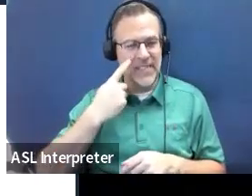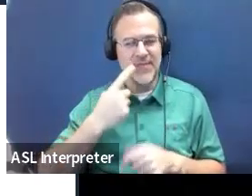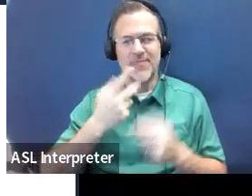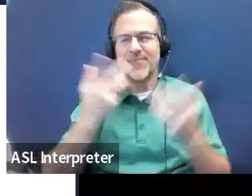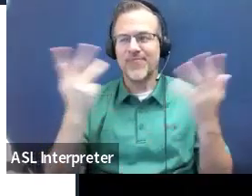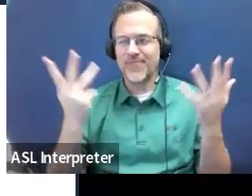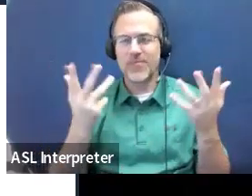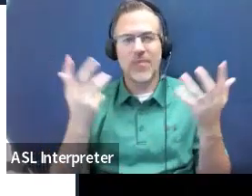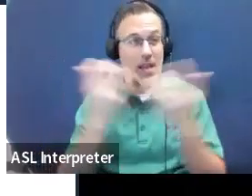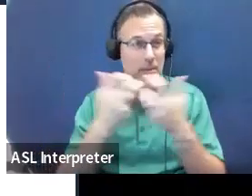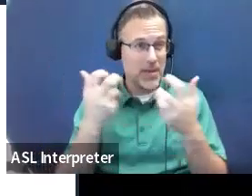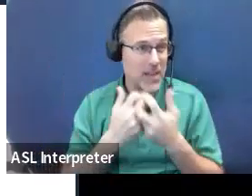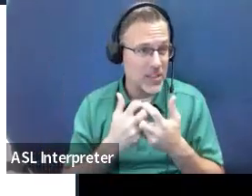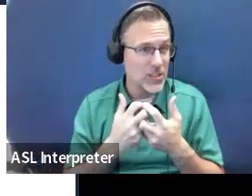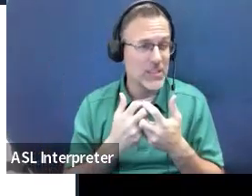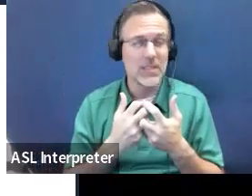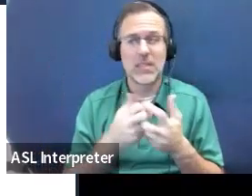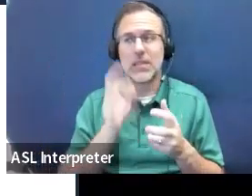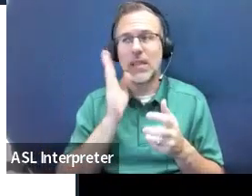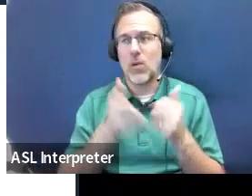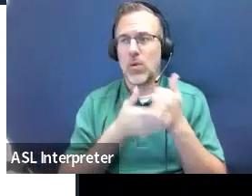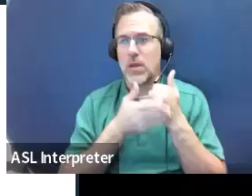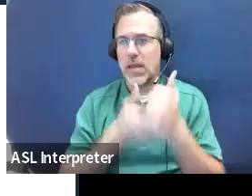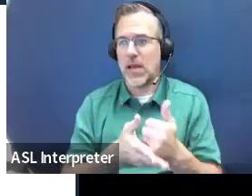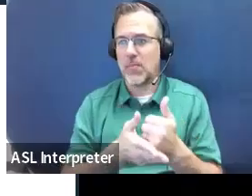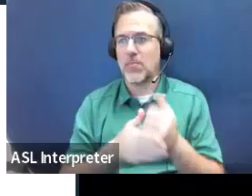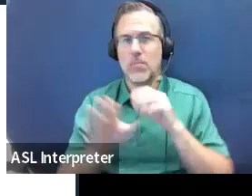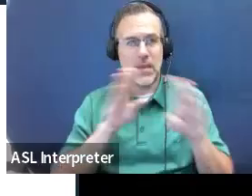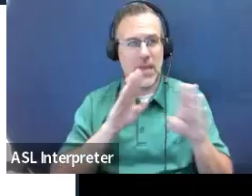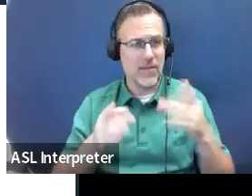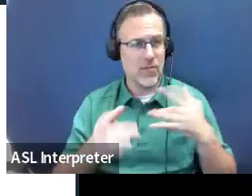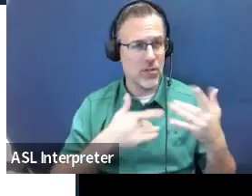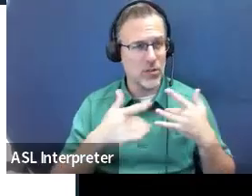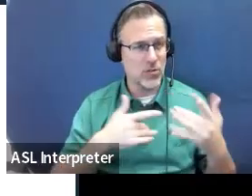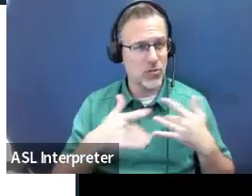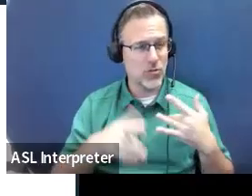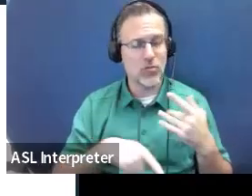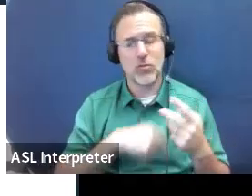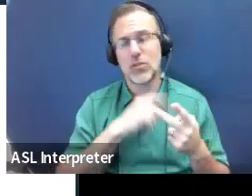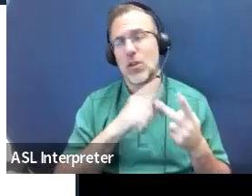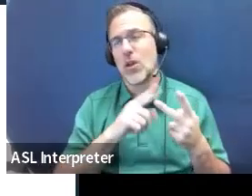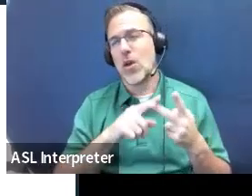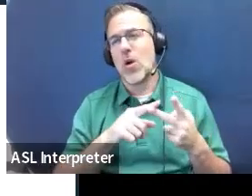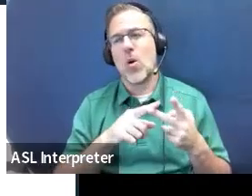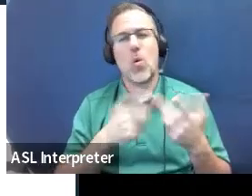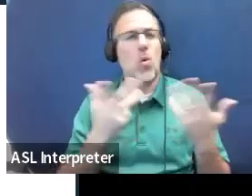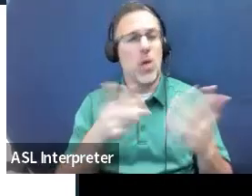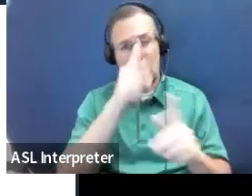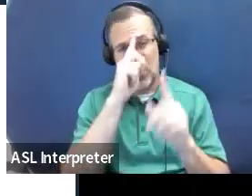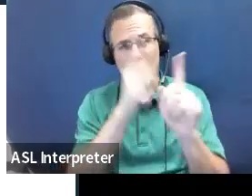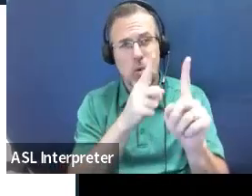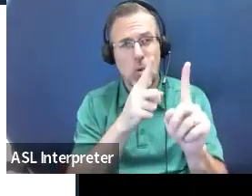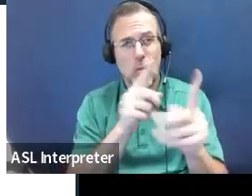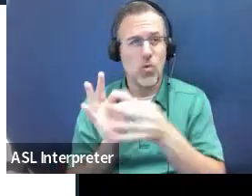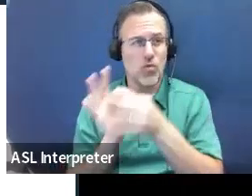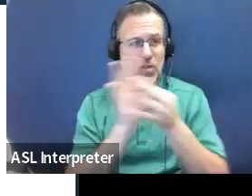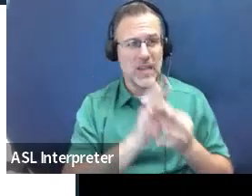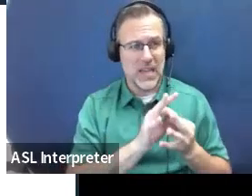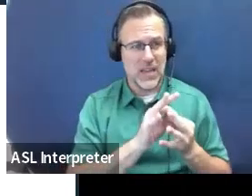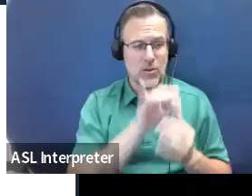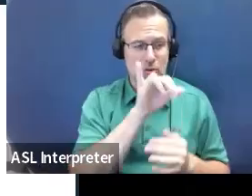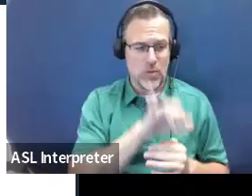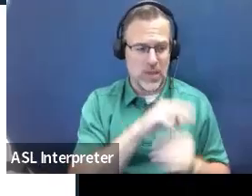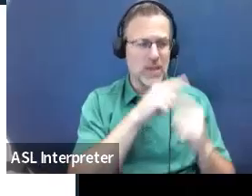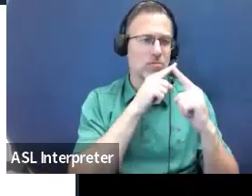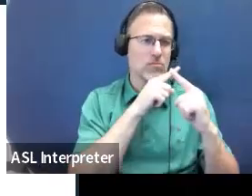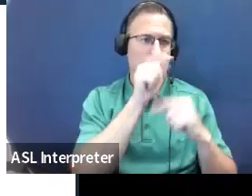would address those behavior concerns or a goal that may address those behavior concerns, something like that